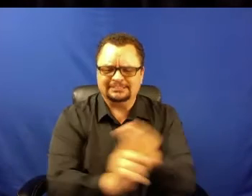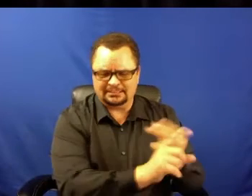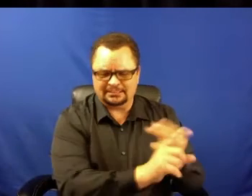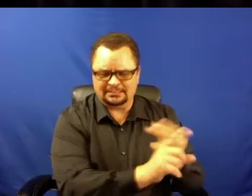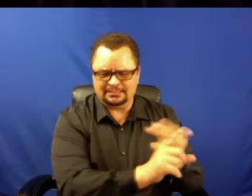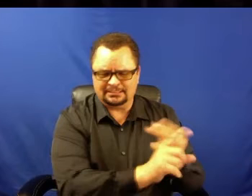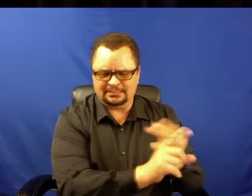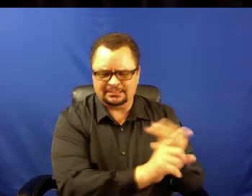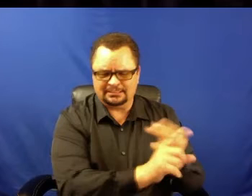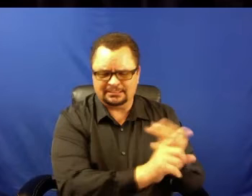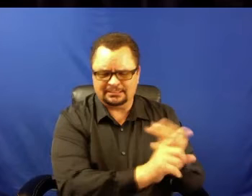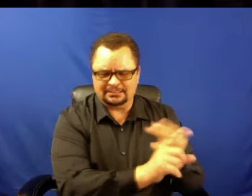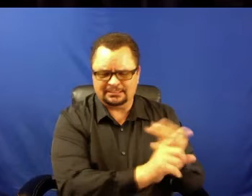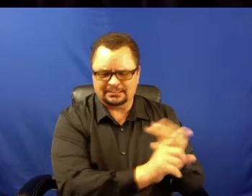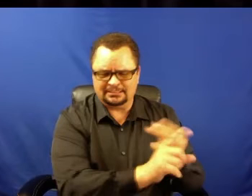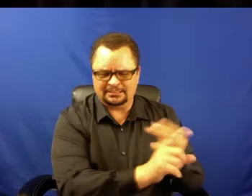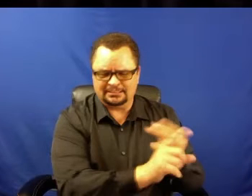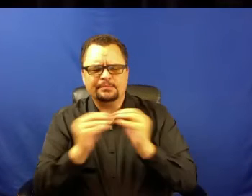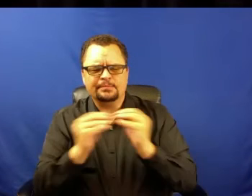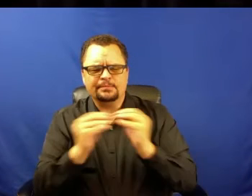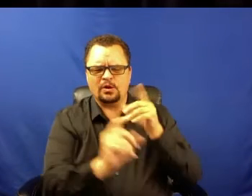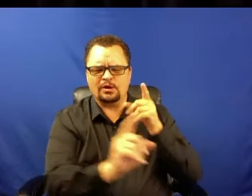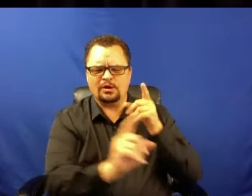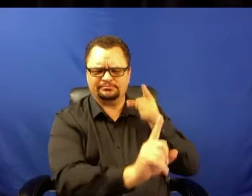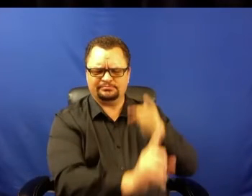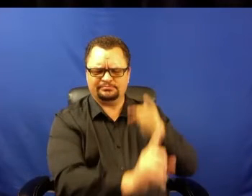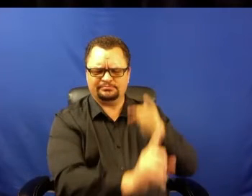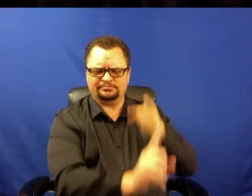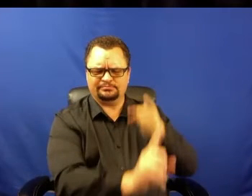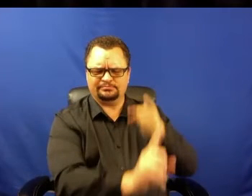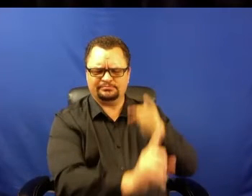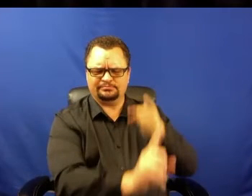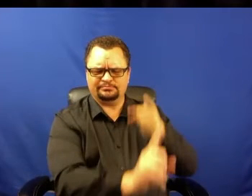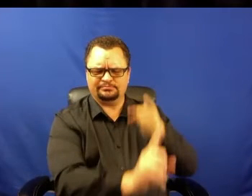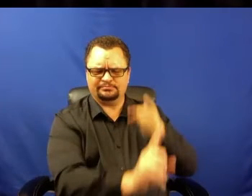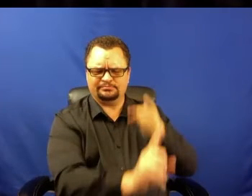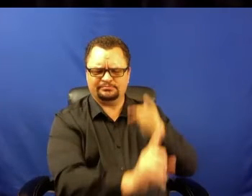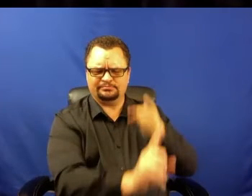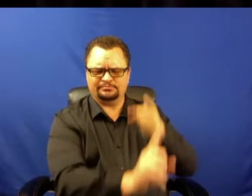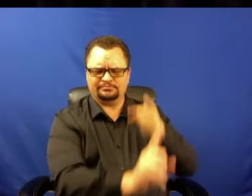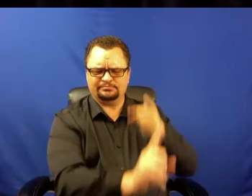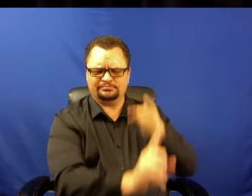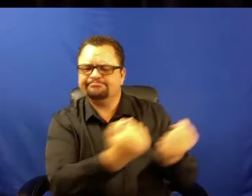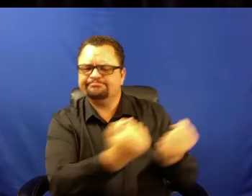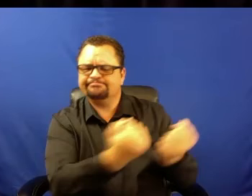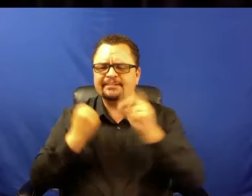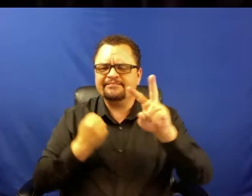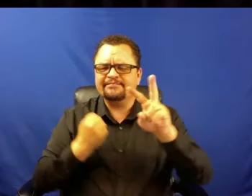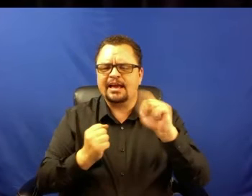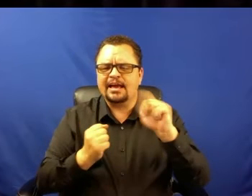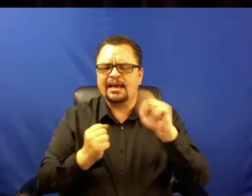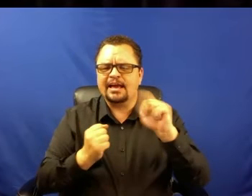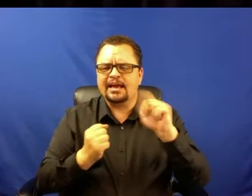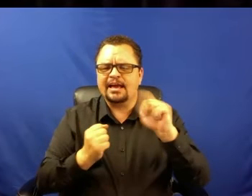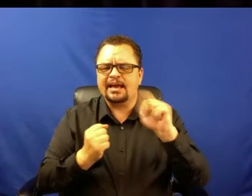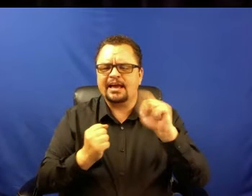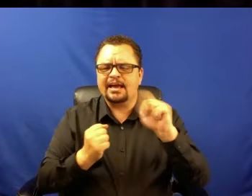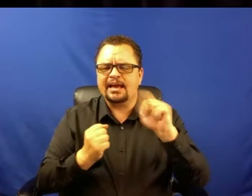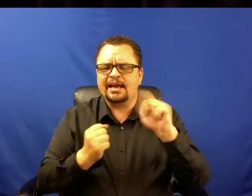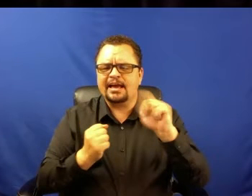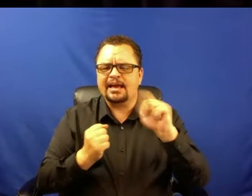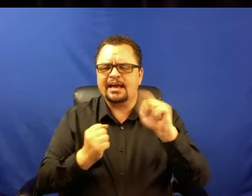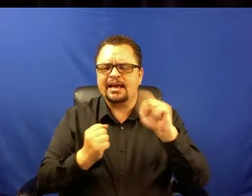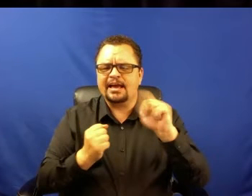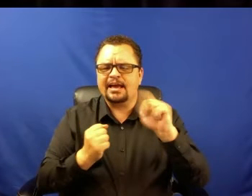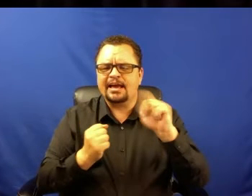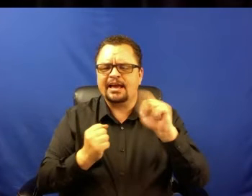van. We purchased one and we just launched it last week. So we're able to